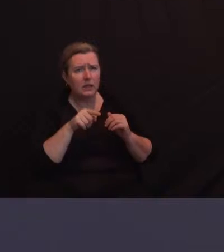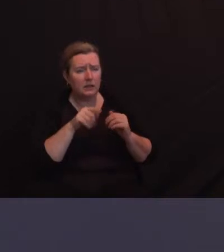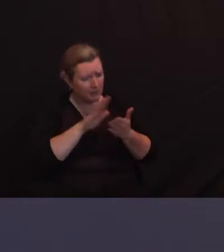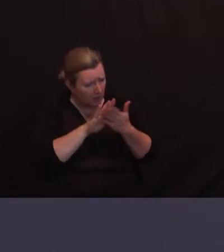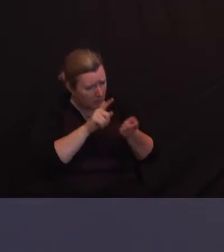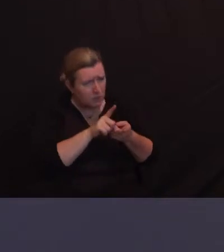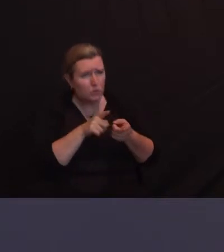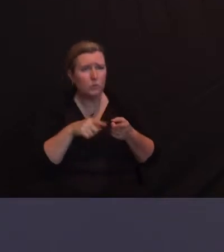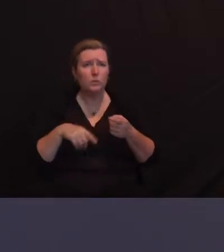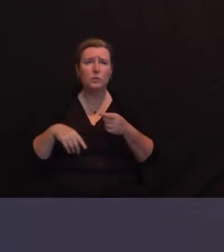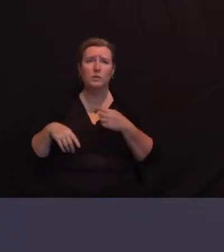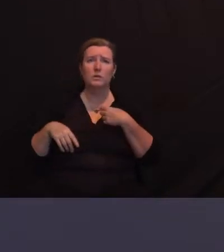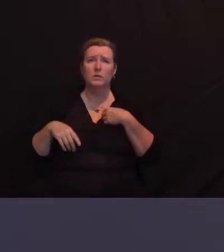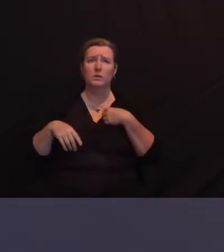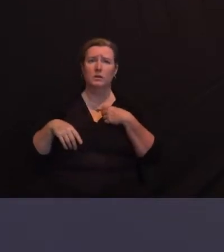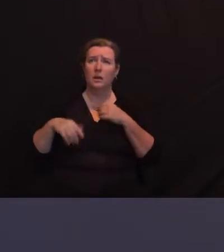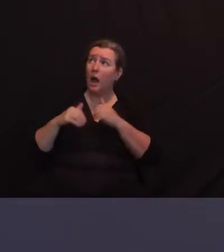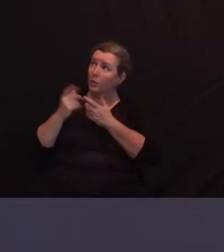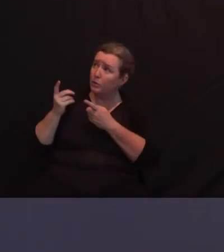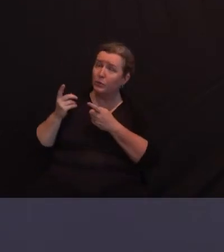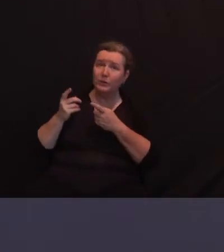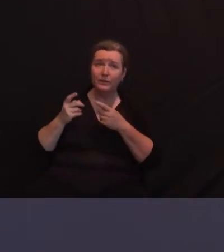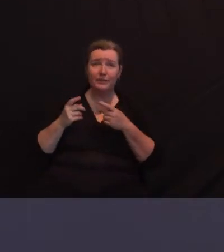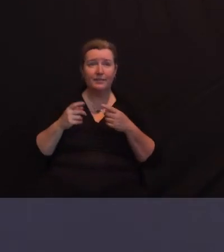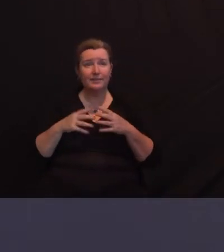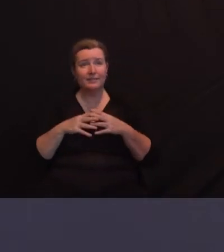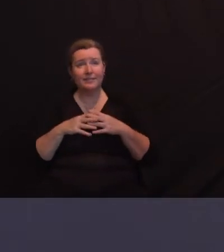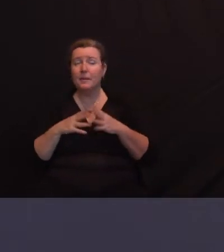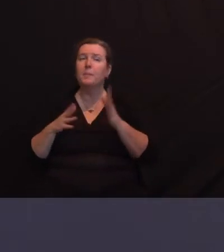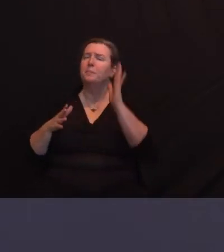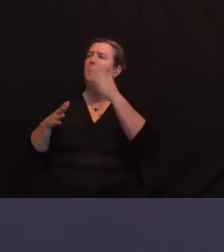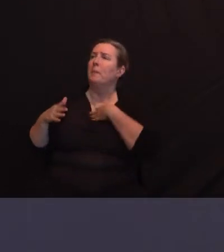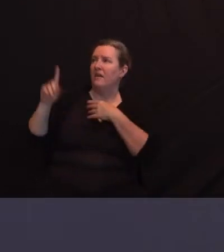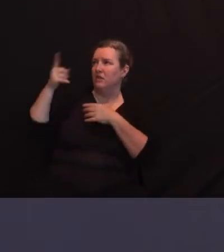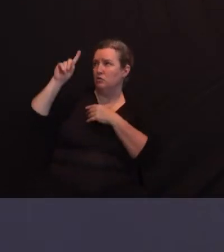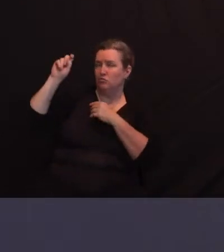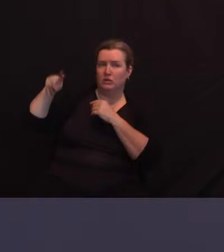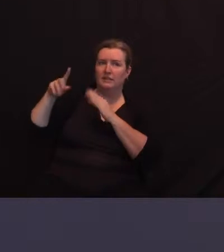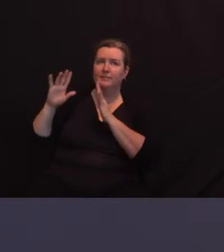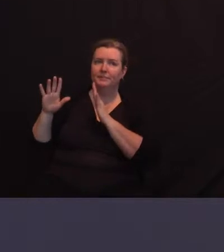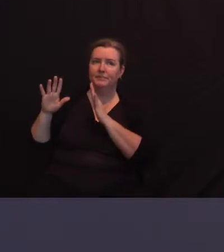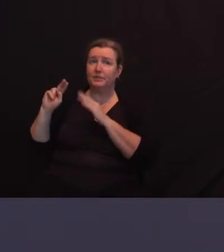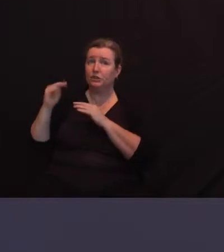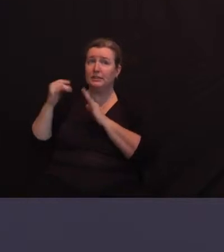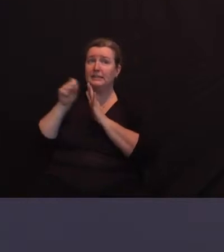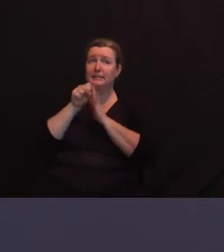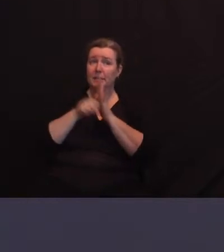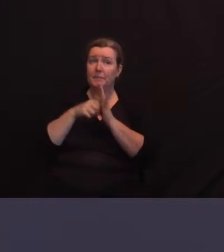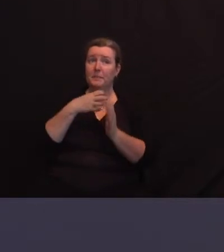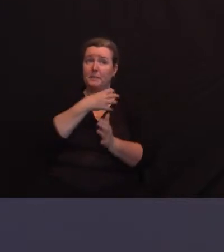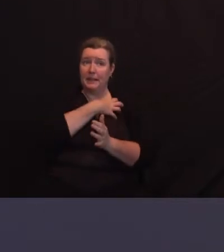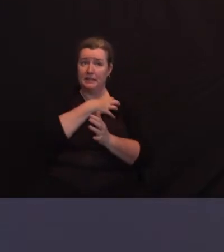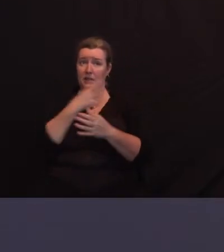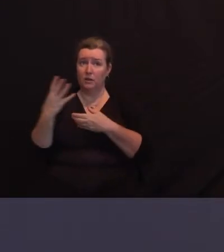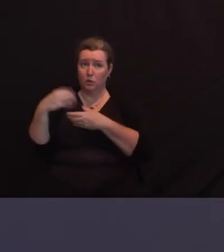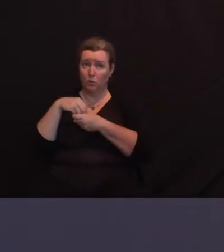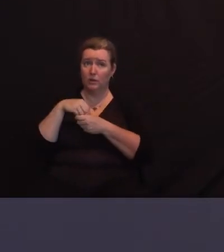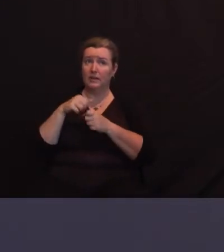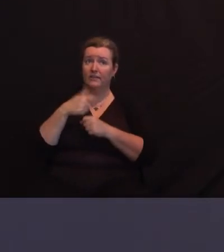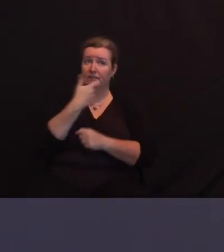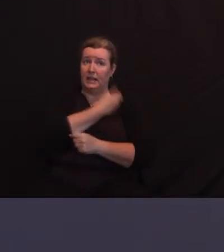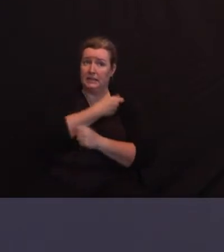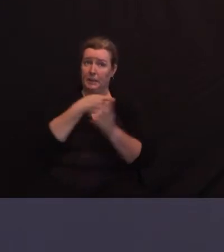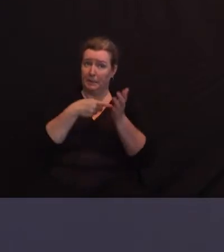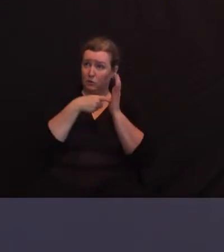you? Good. How are you? I'm well. My first question, will New Jersey State Police also be included in the vaccine mandate for